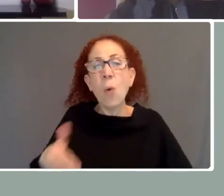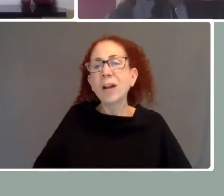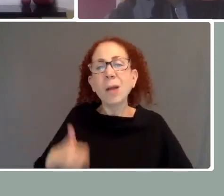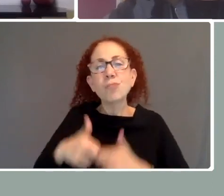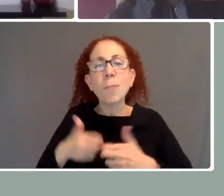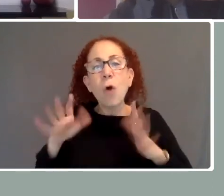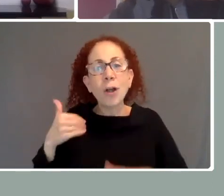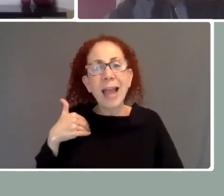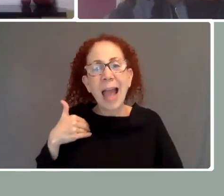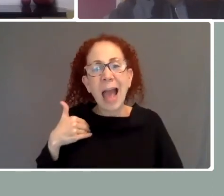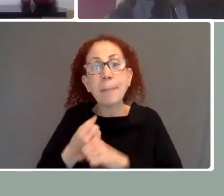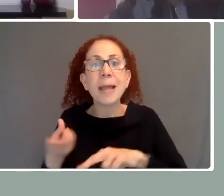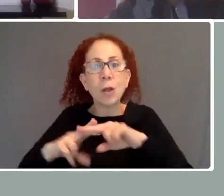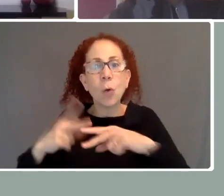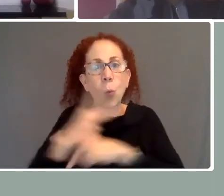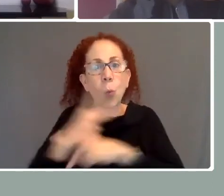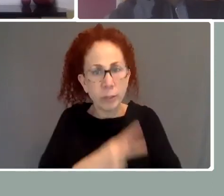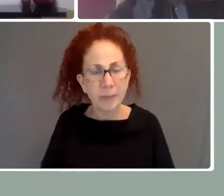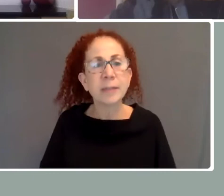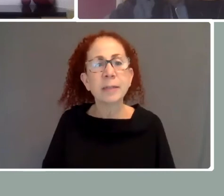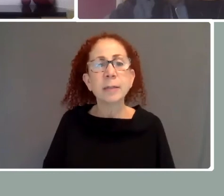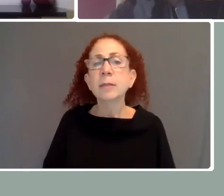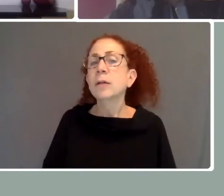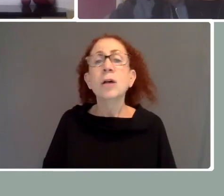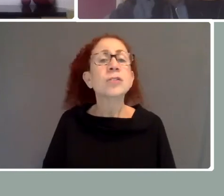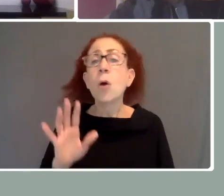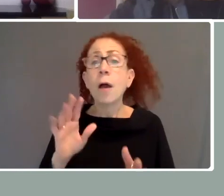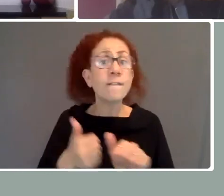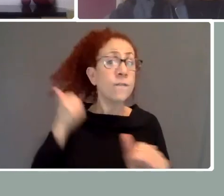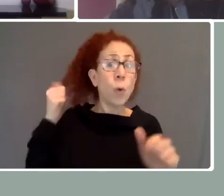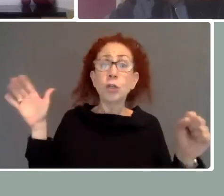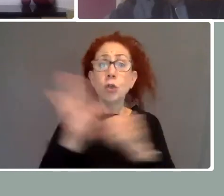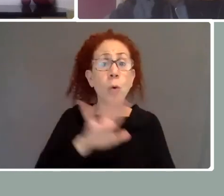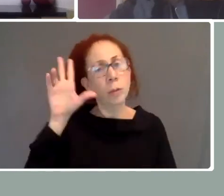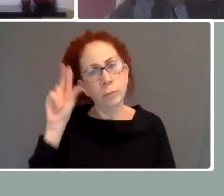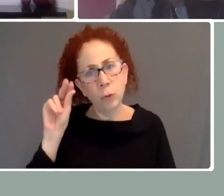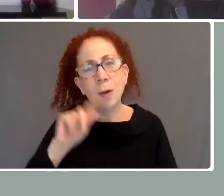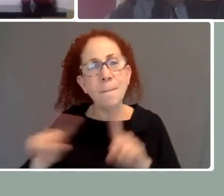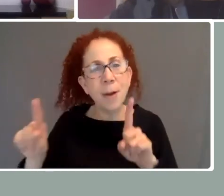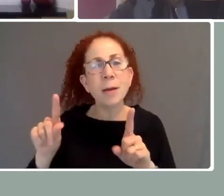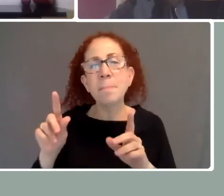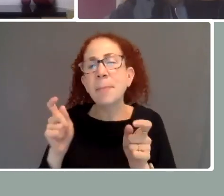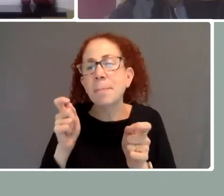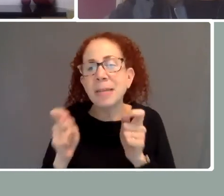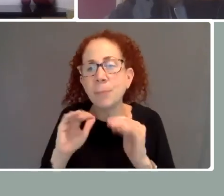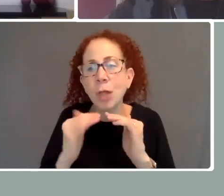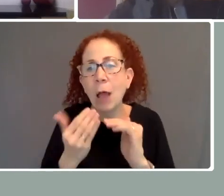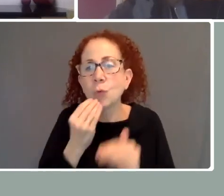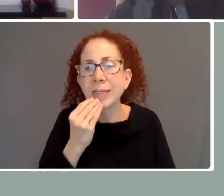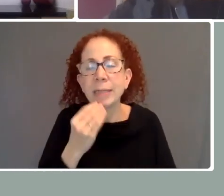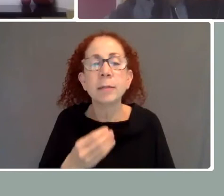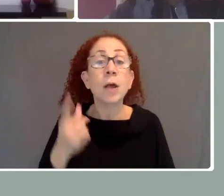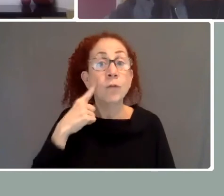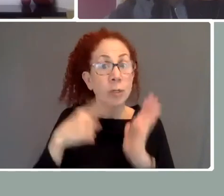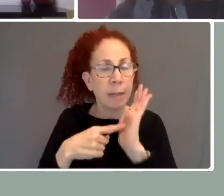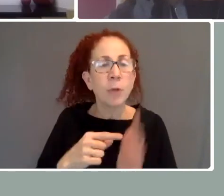going on. And so it doesn't mean you have to give those foods up necessarily, but you might want to manipulate them. So you